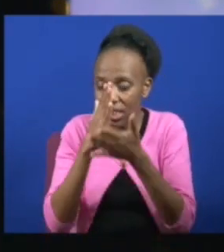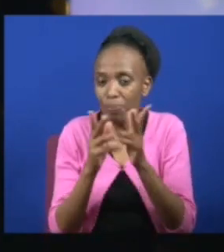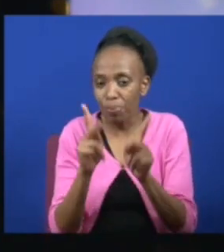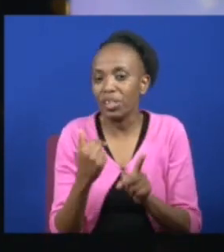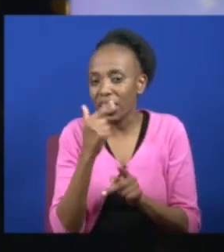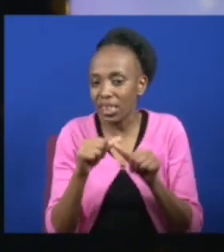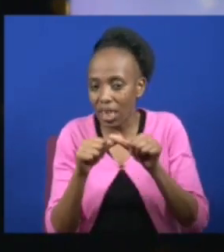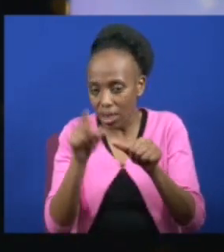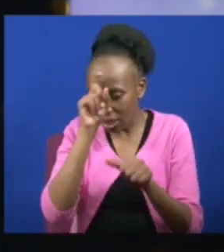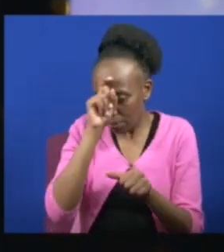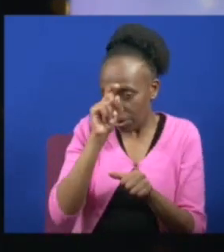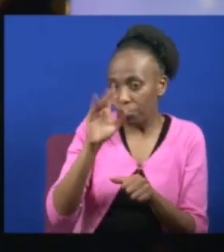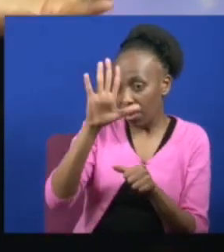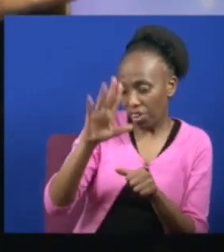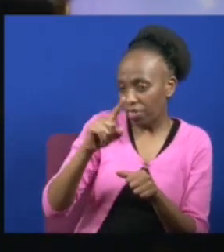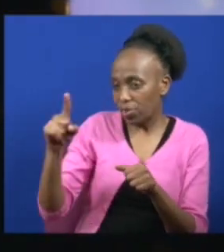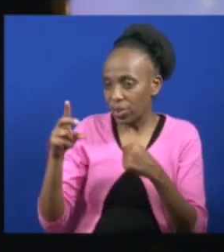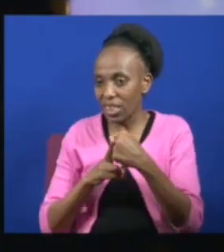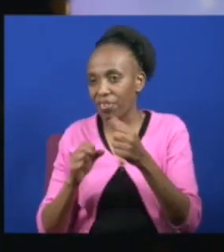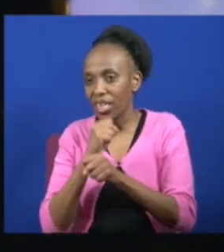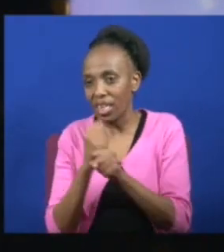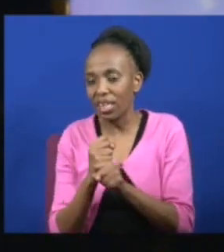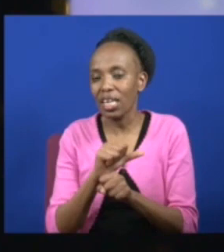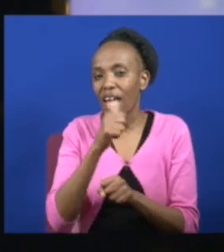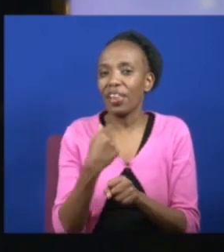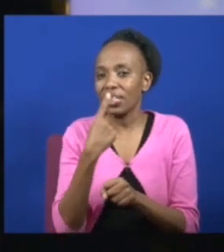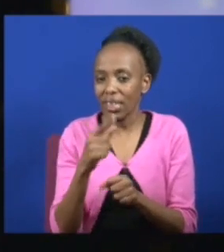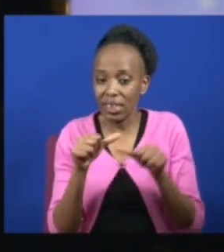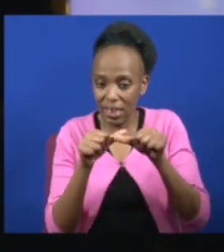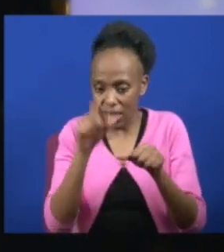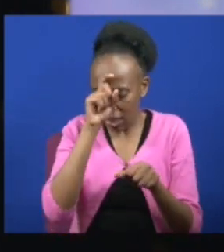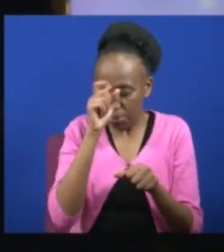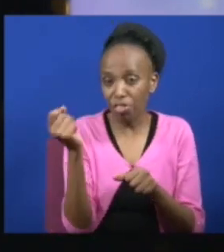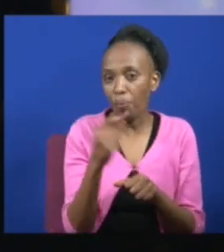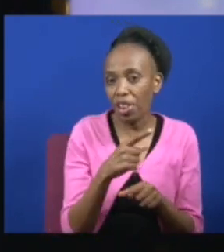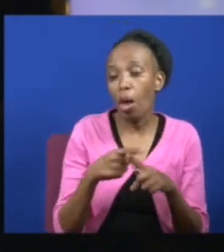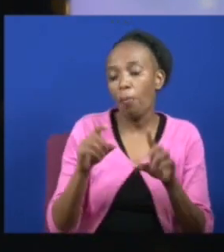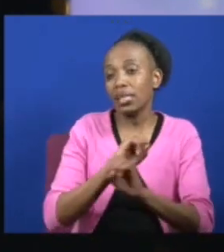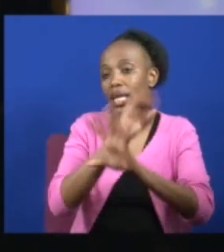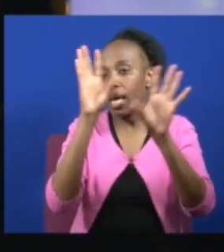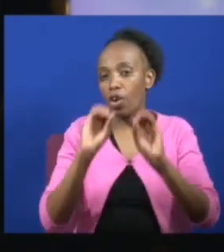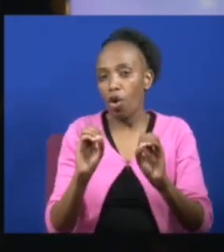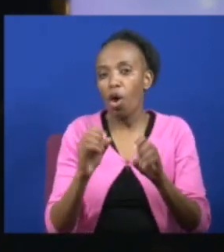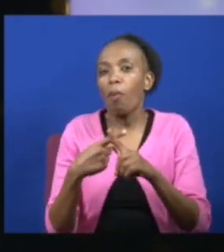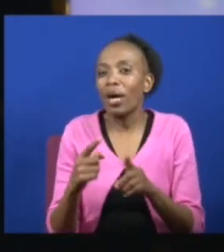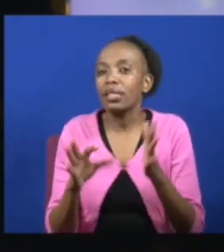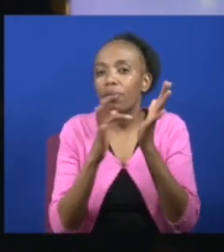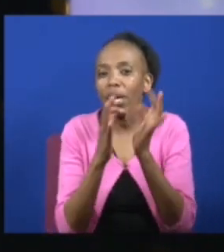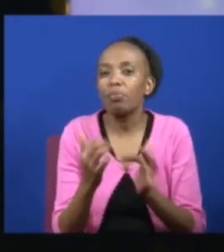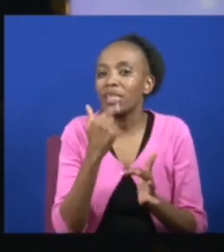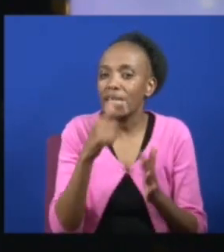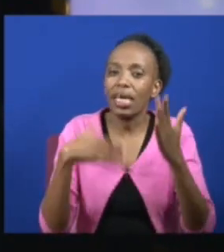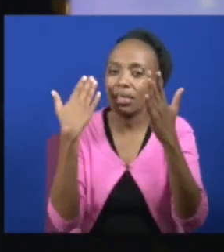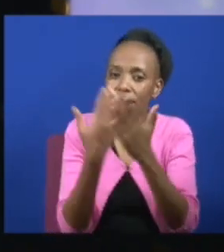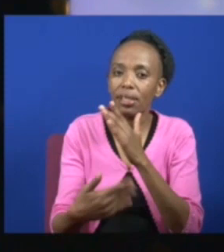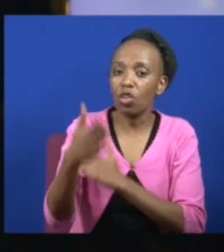say he stayed for 5 to 7 years. Others say he stayed for months. It's not clear. But it was until God